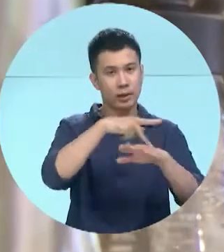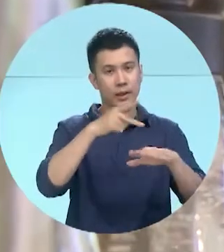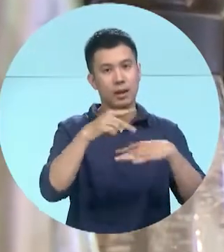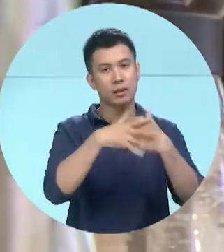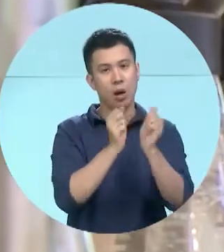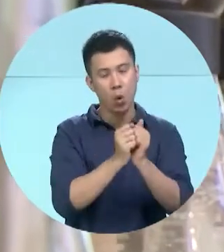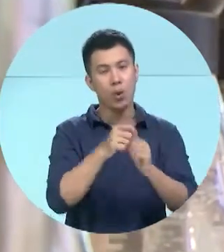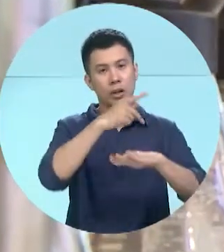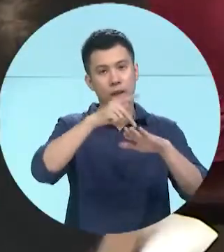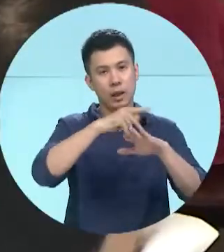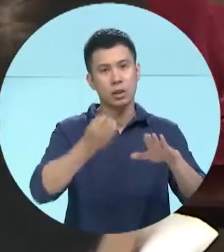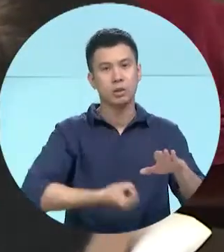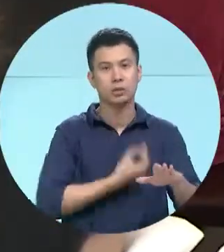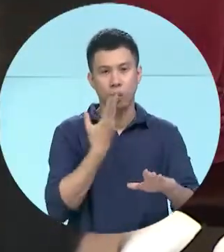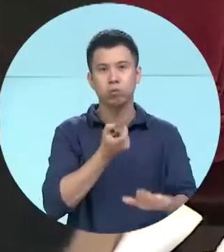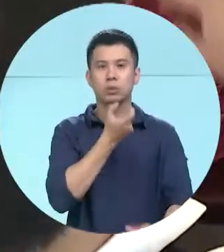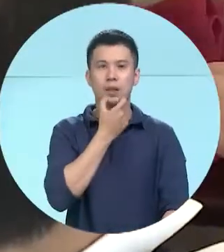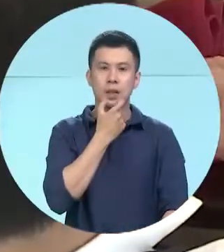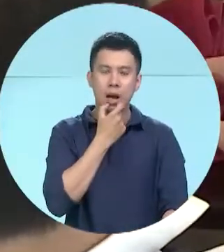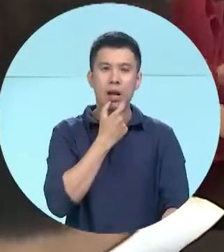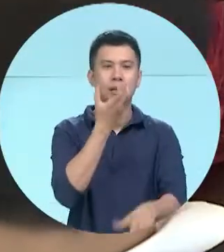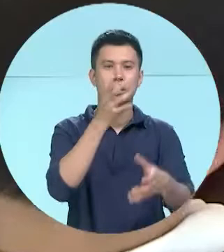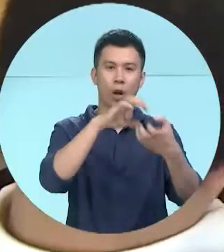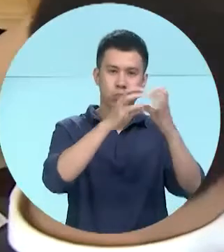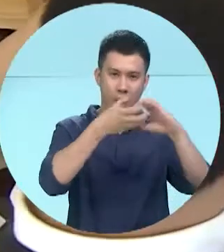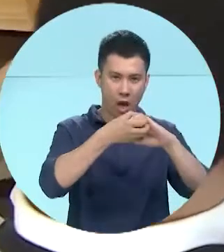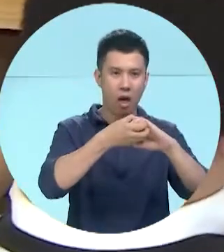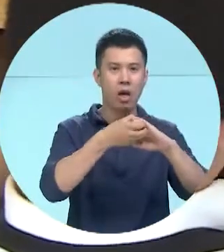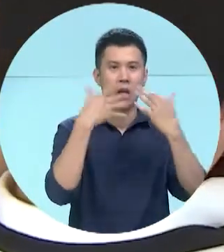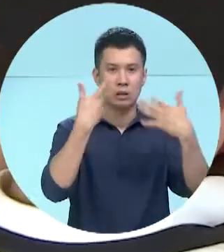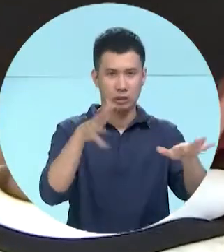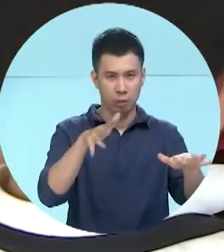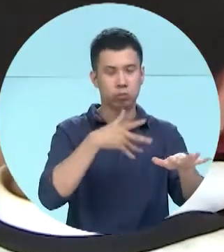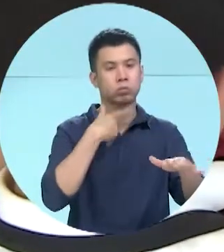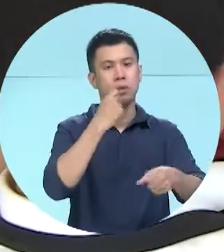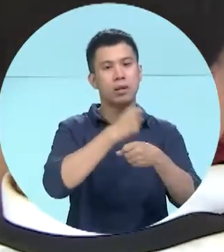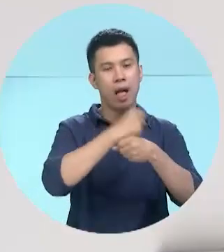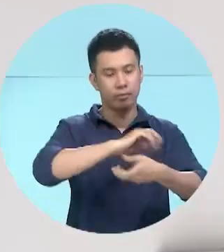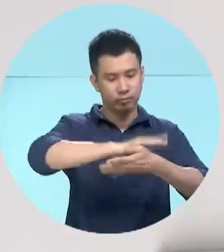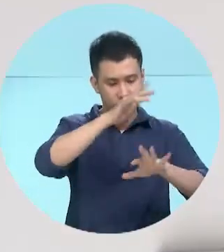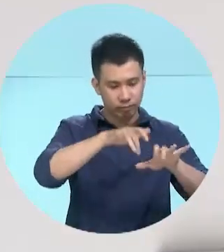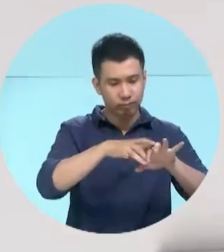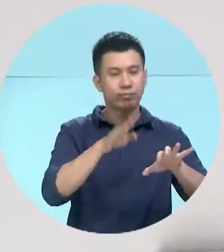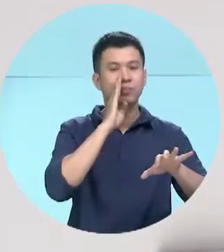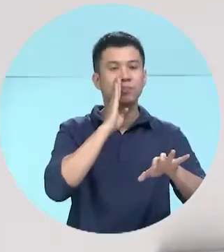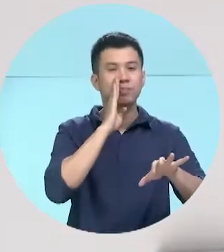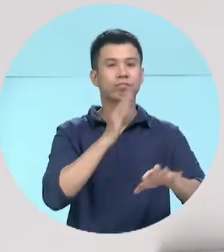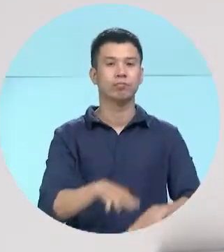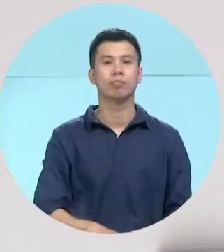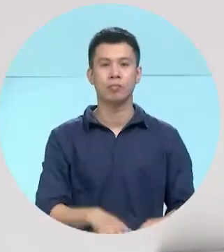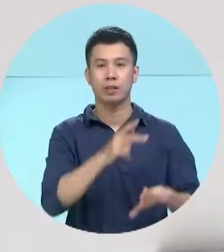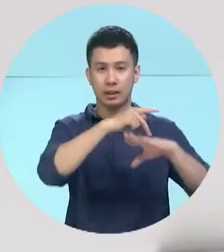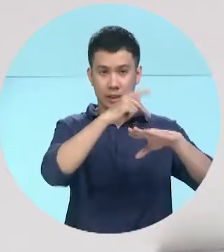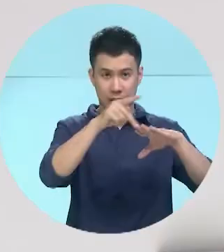Imago Work is we train in social skills, life skills, maybe even teach some English, teach